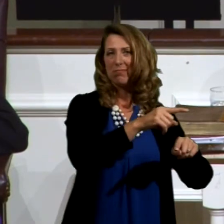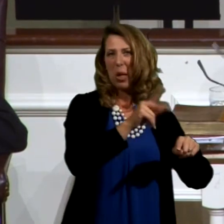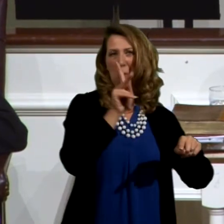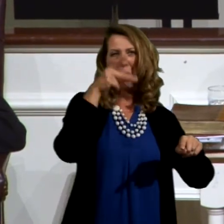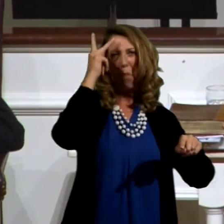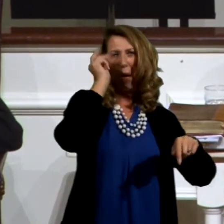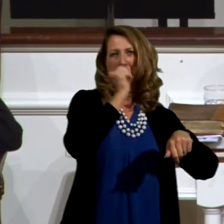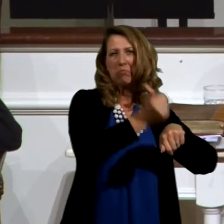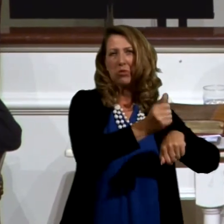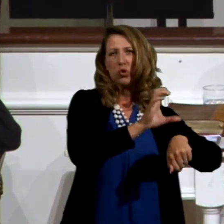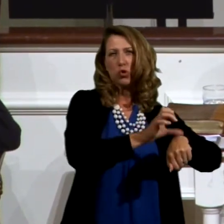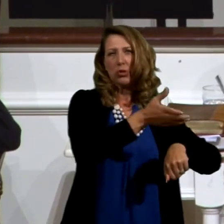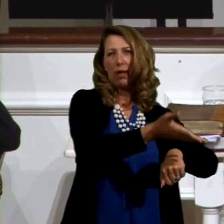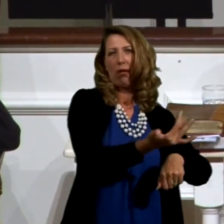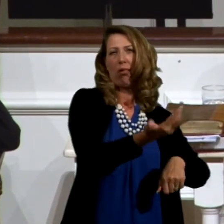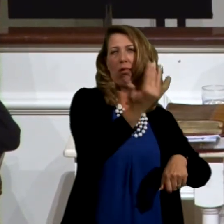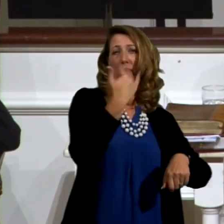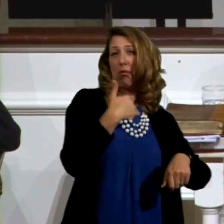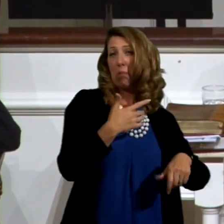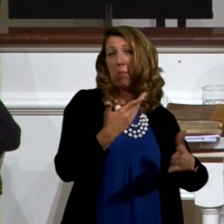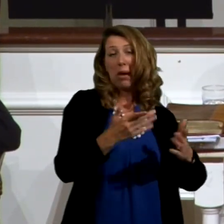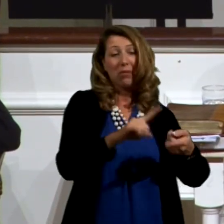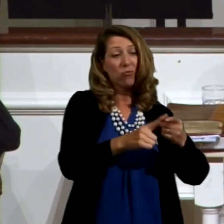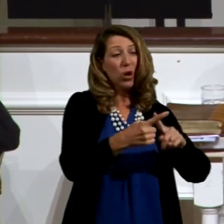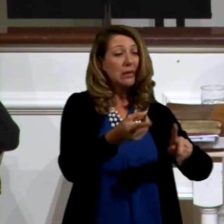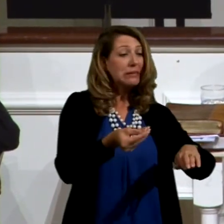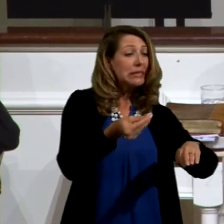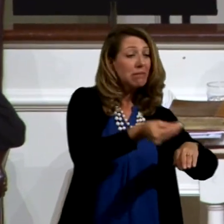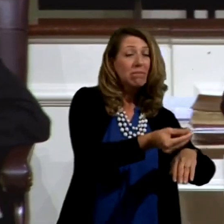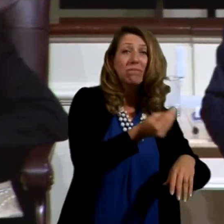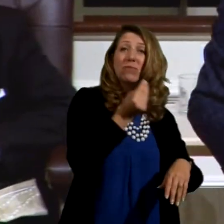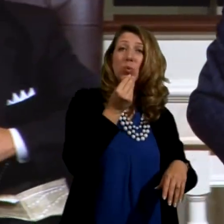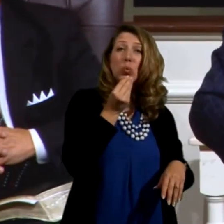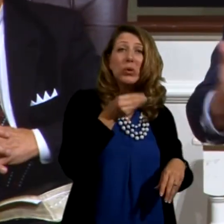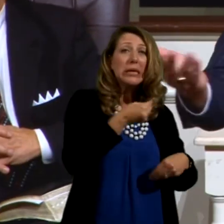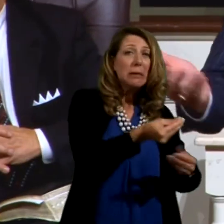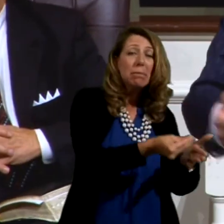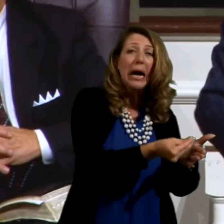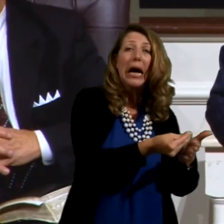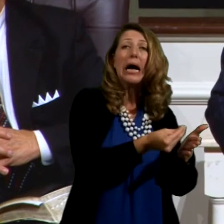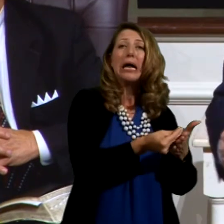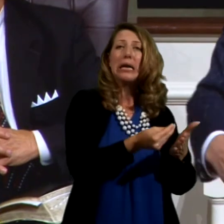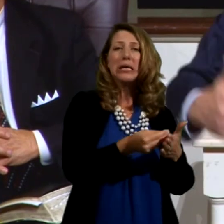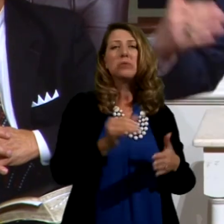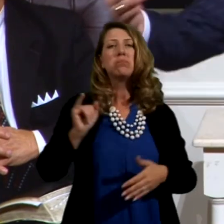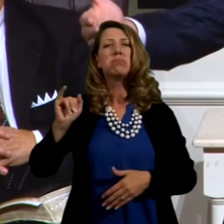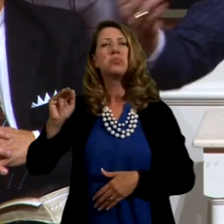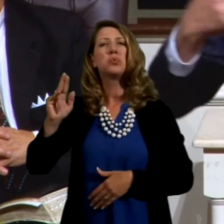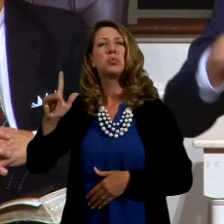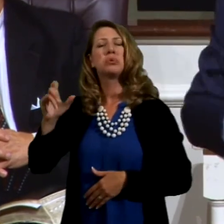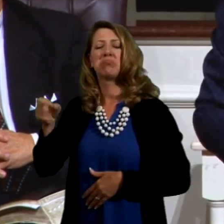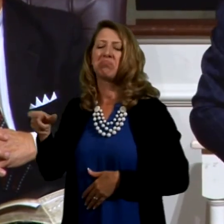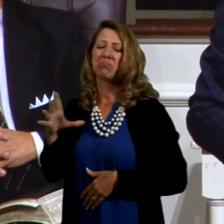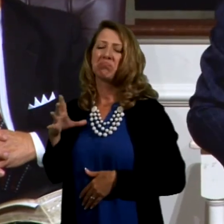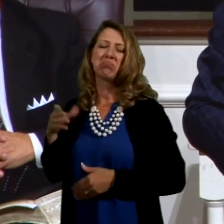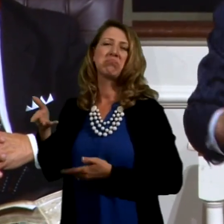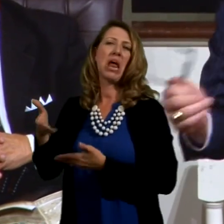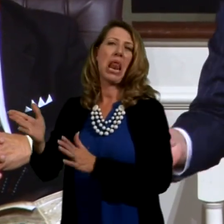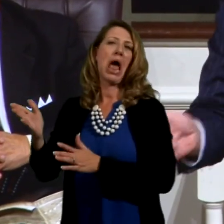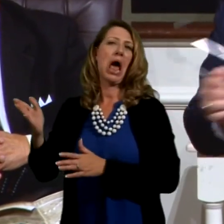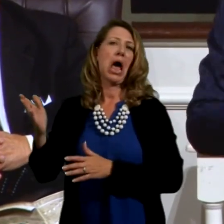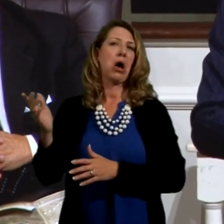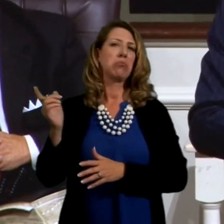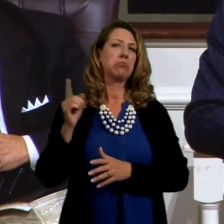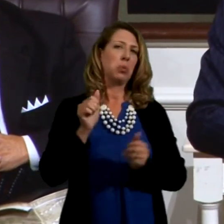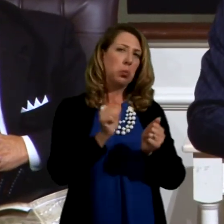him and gave him maybe money or gave him food or gave him a care package of some sort. He allowed him to go and take care of them with